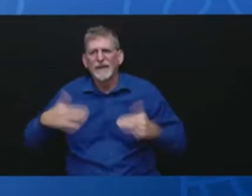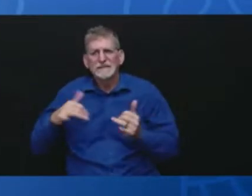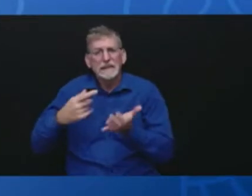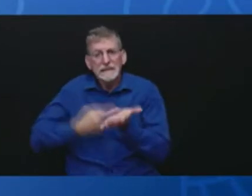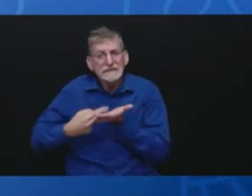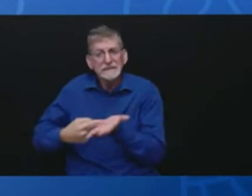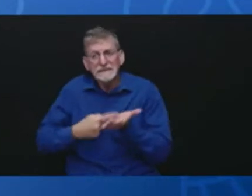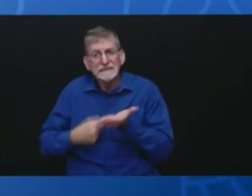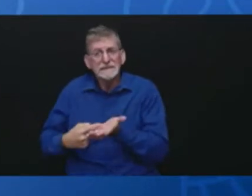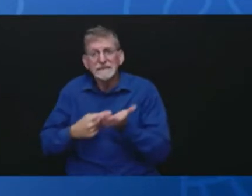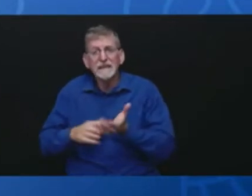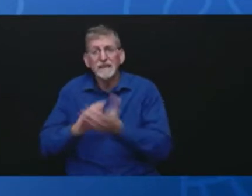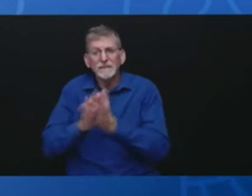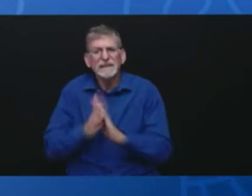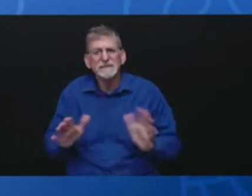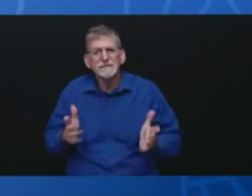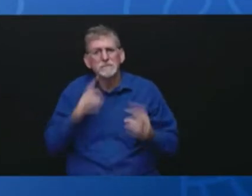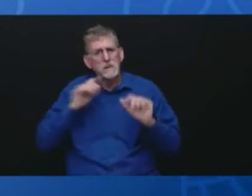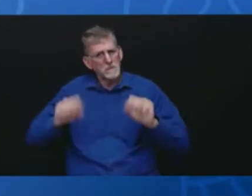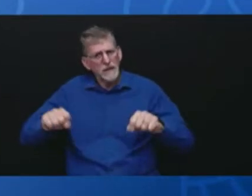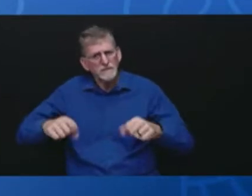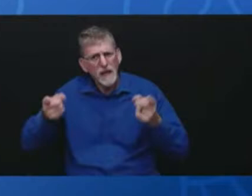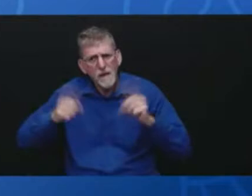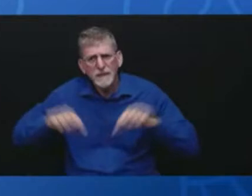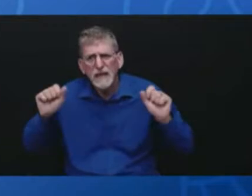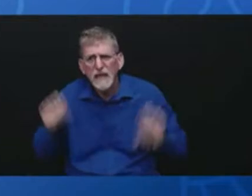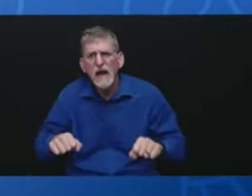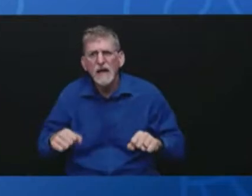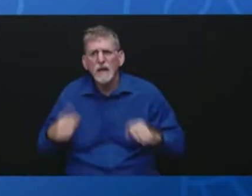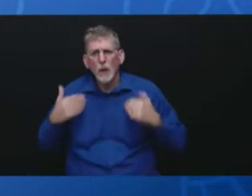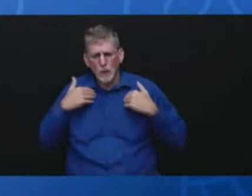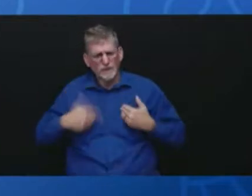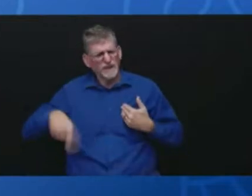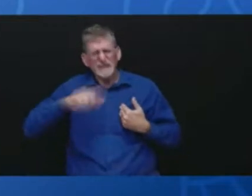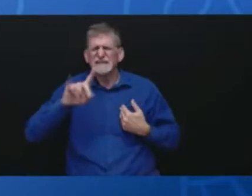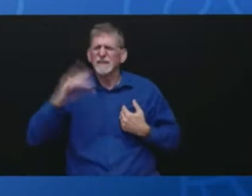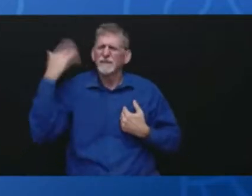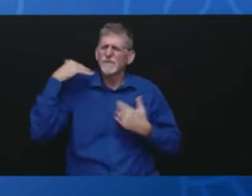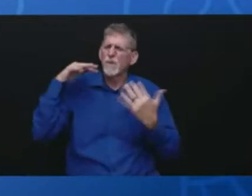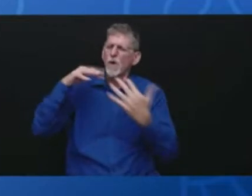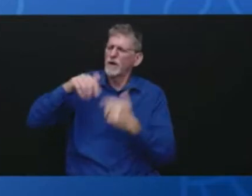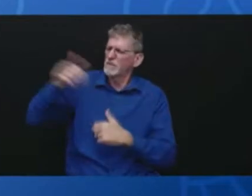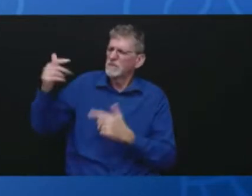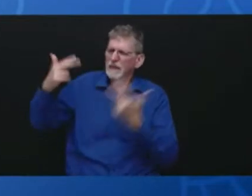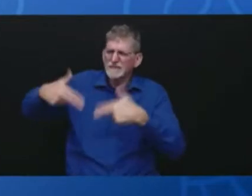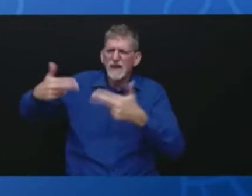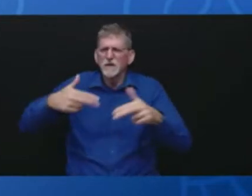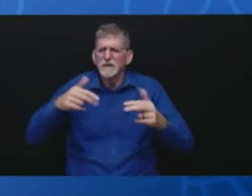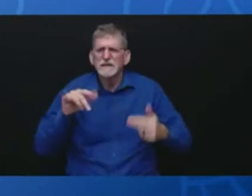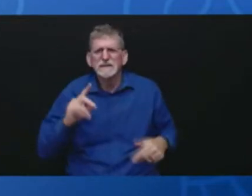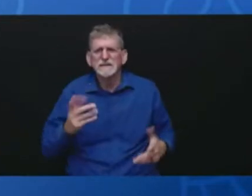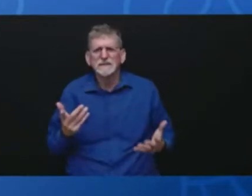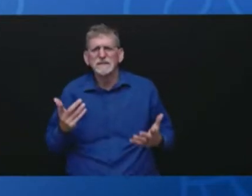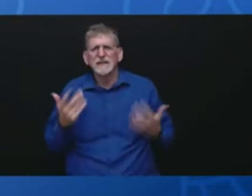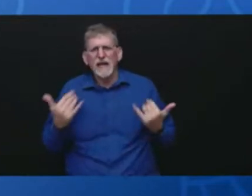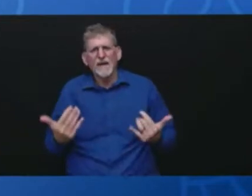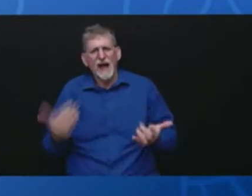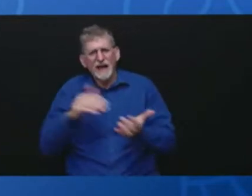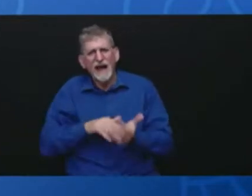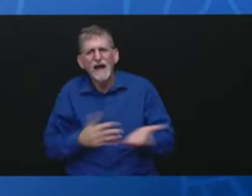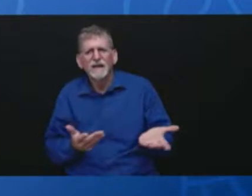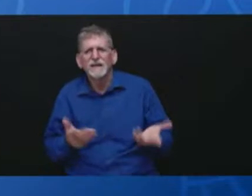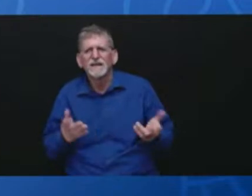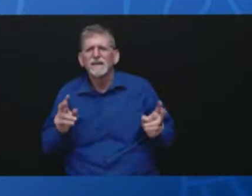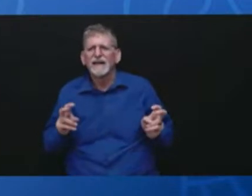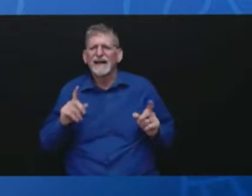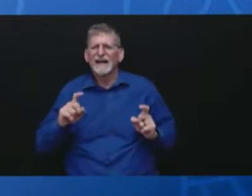has done it in the past. We can do it again, but it's never, this is the time where there has to be new ideas, where this dynamic has to stop.